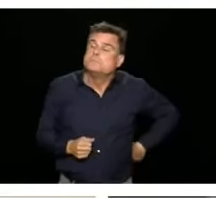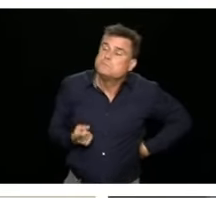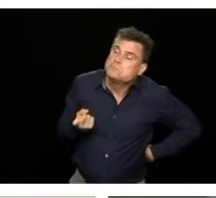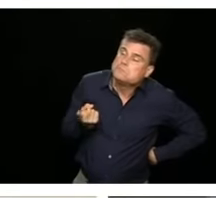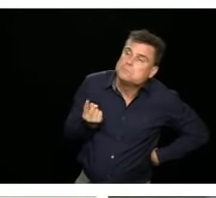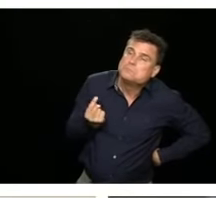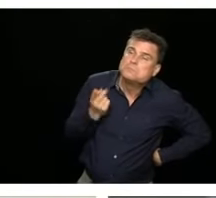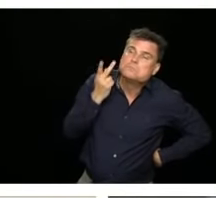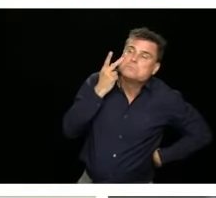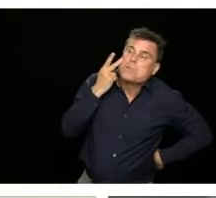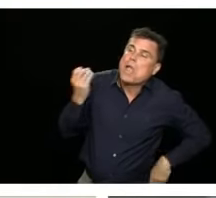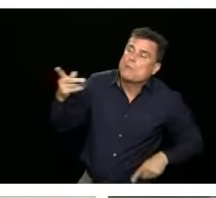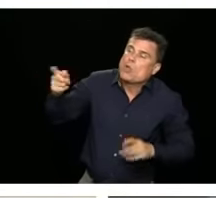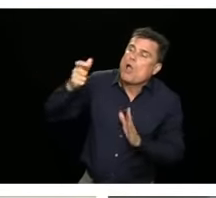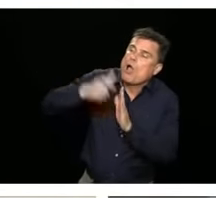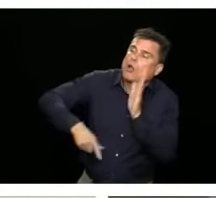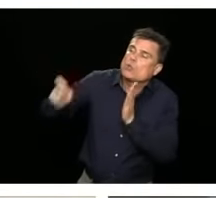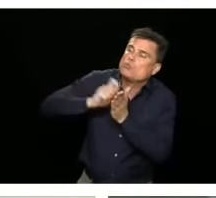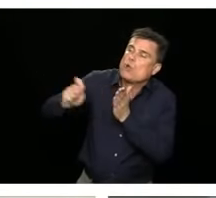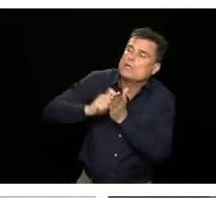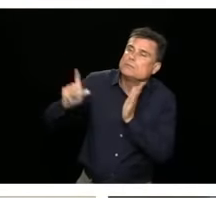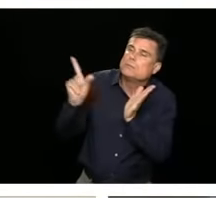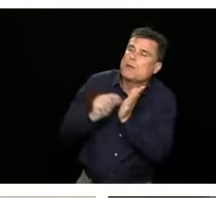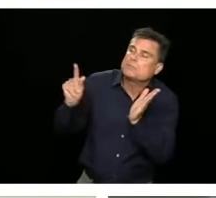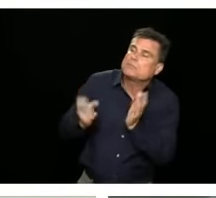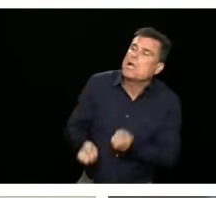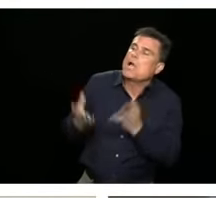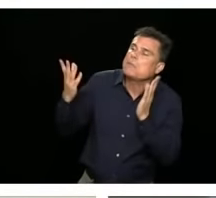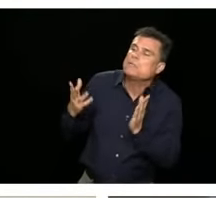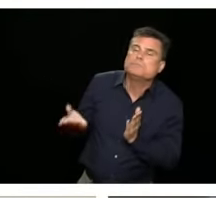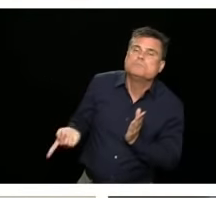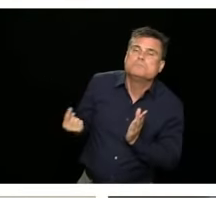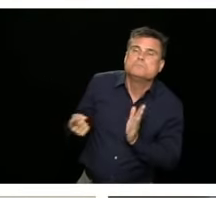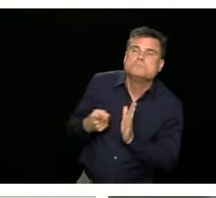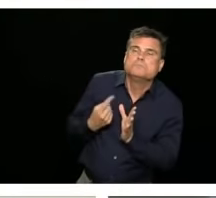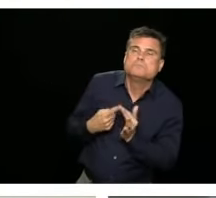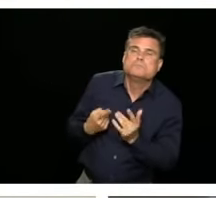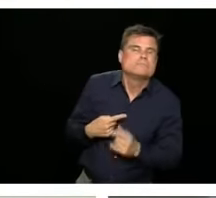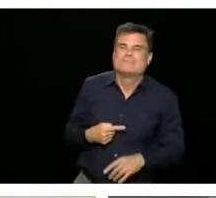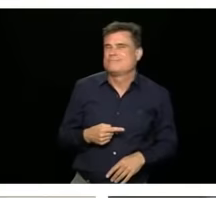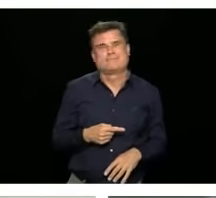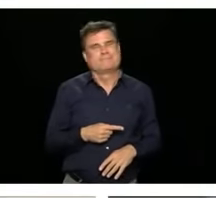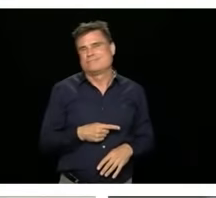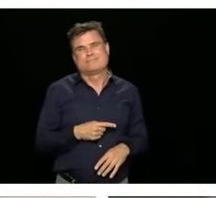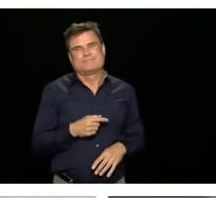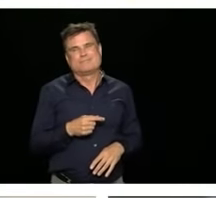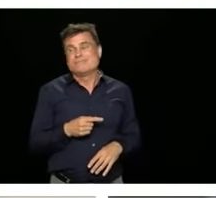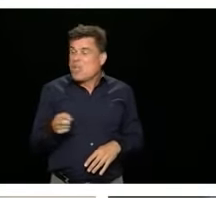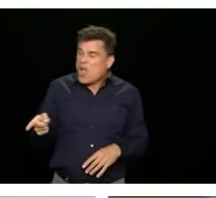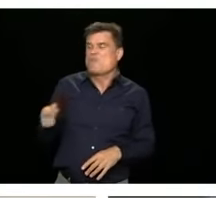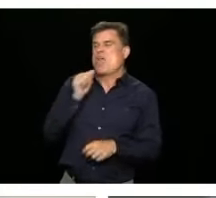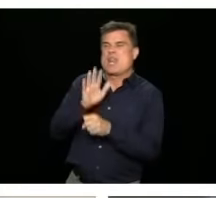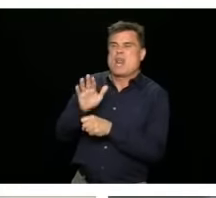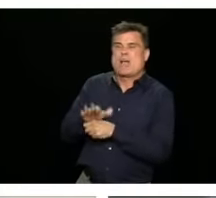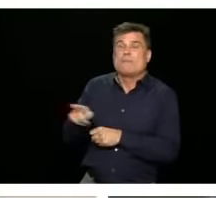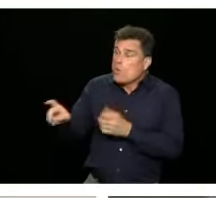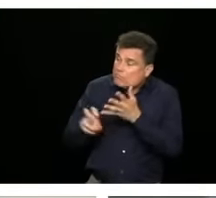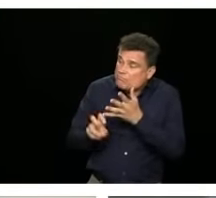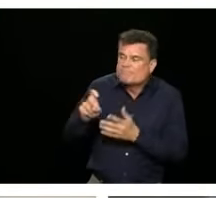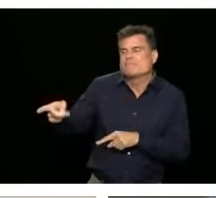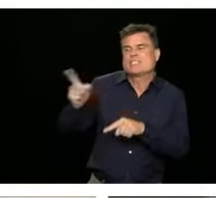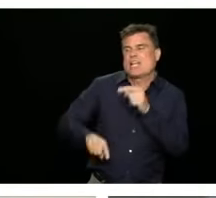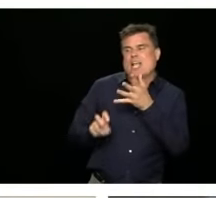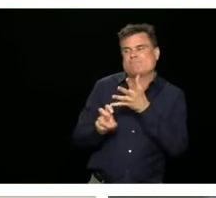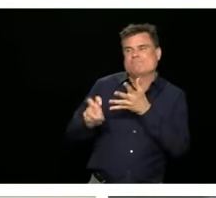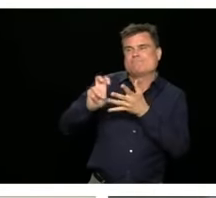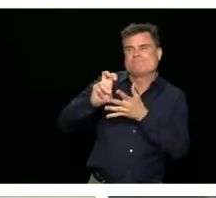created as a place that only white men belong into. And so we have to reevaluate the criterias, and we have to make it such that when they